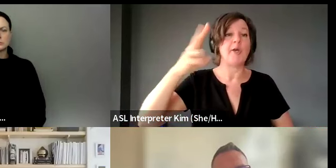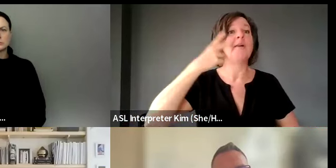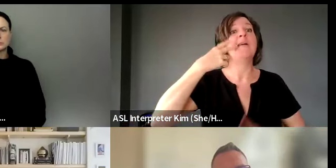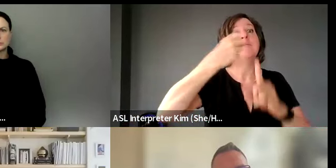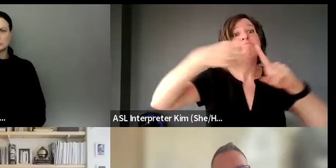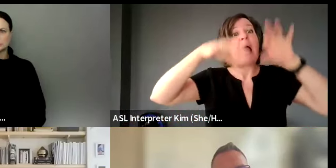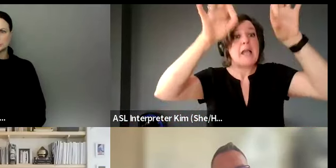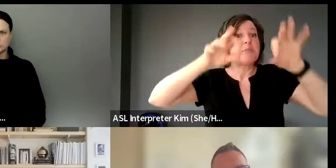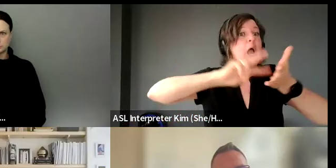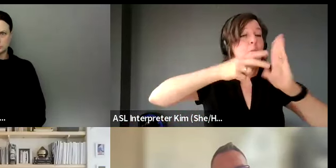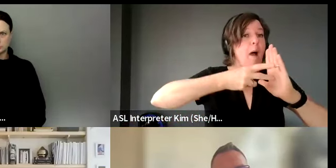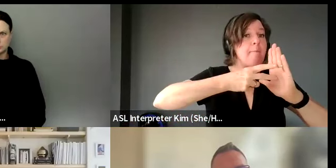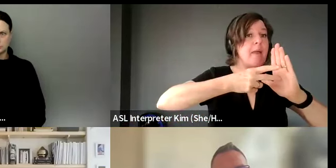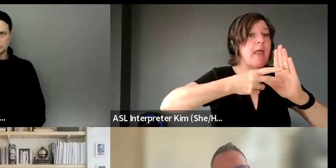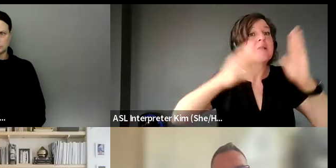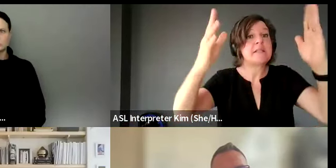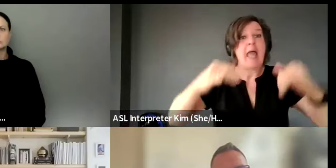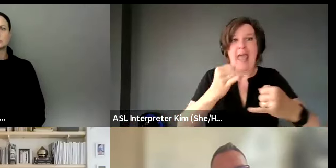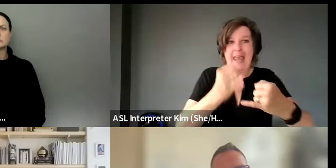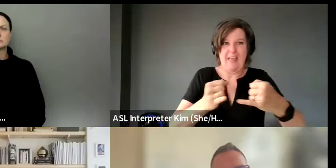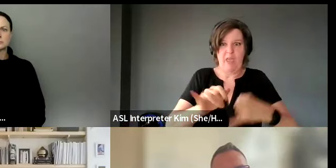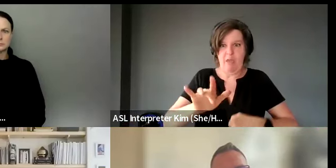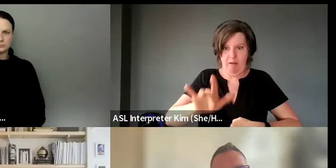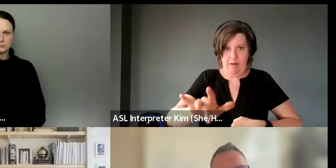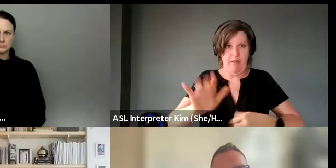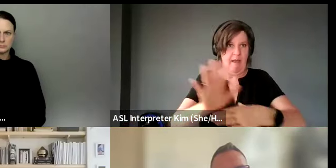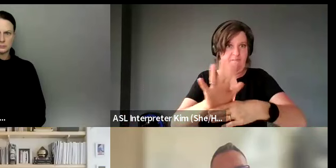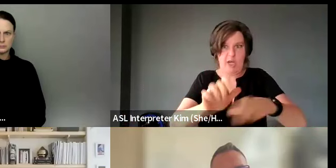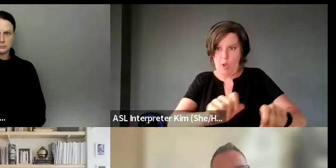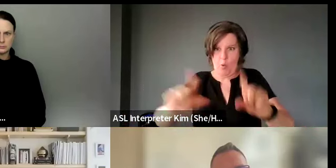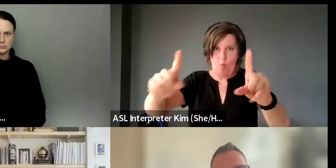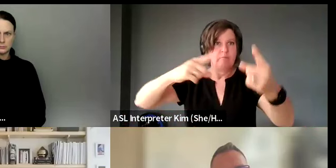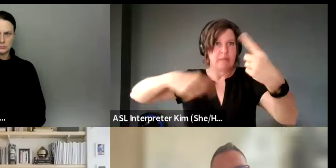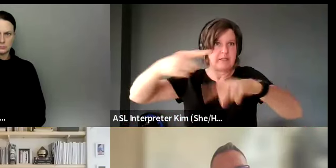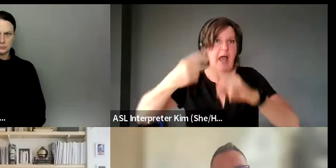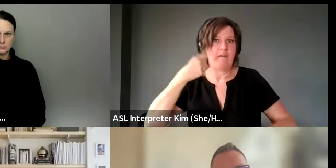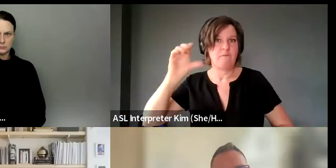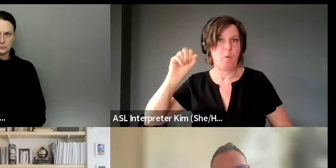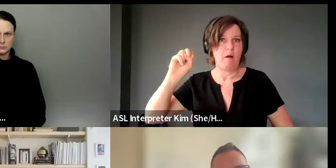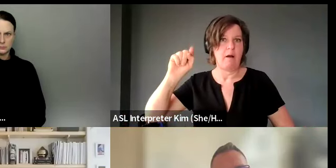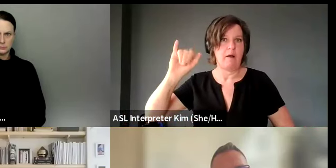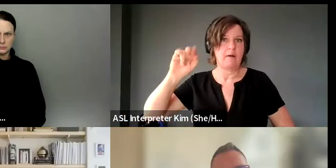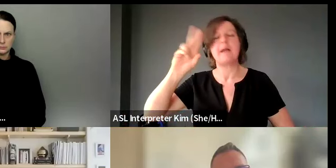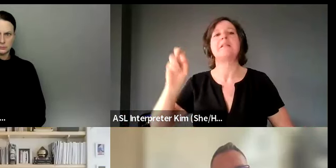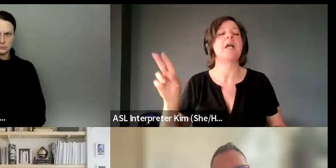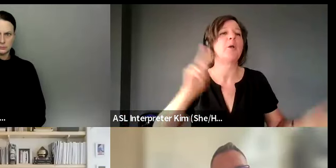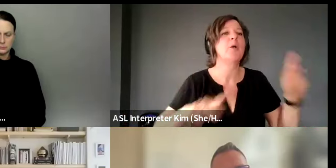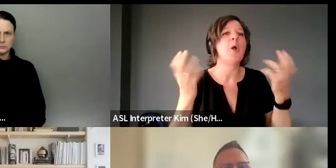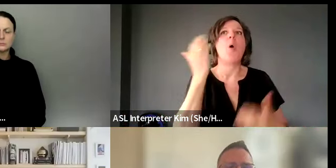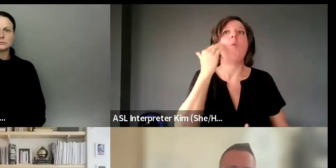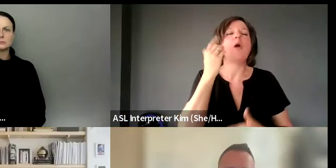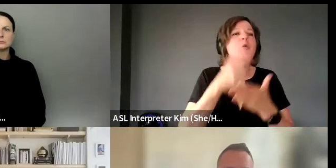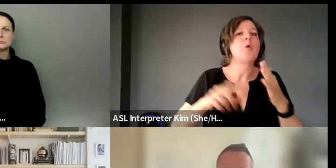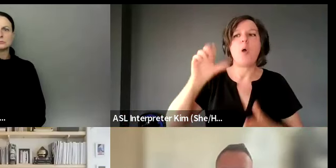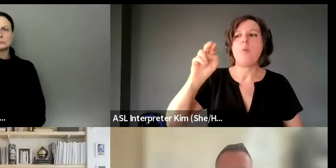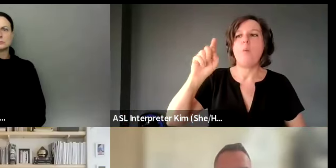have an embedded video, and this is how you sign it, right? And then so people who are looking, want to know what is container, and they're like, oh,